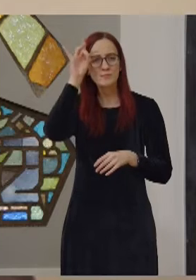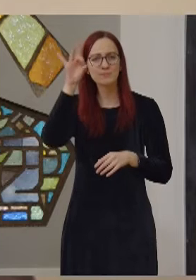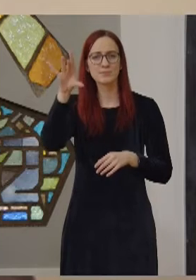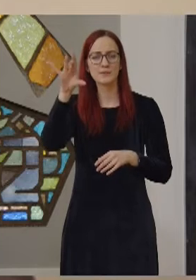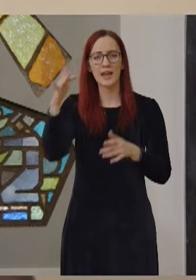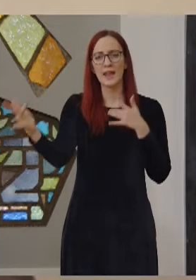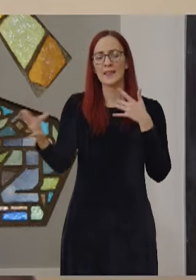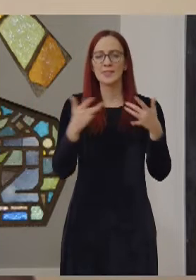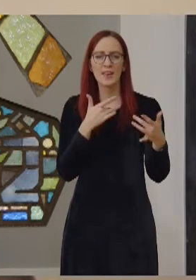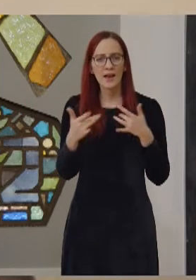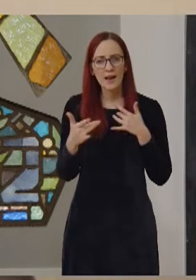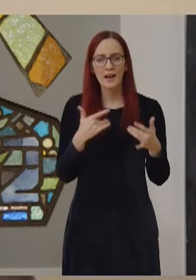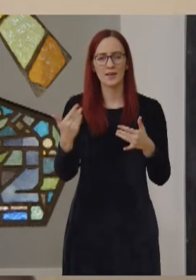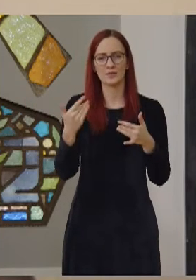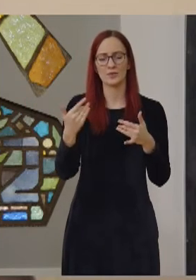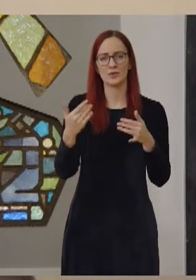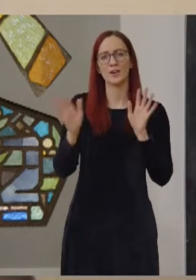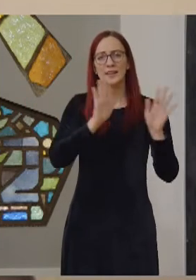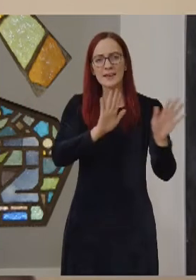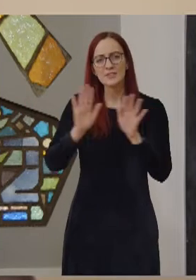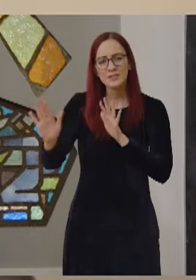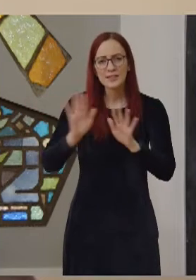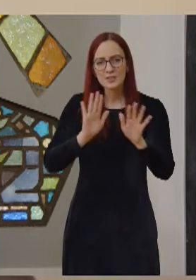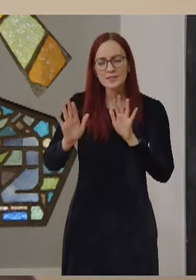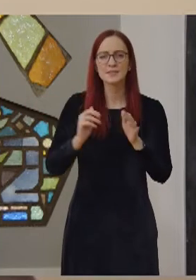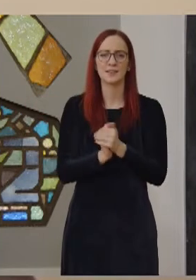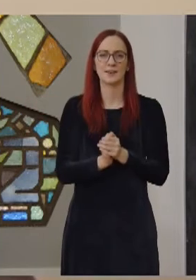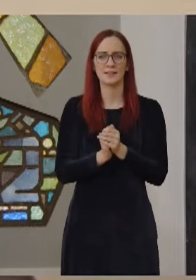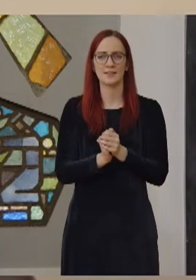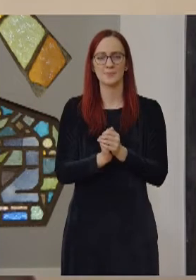out in the East. Our cultural life